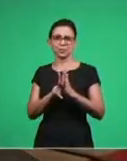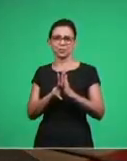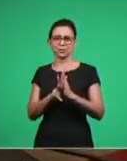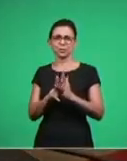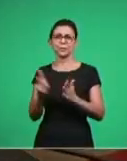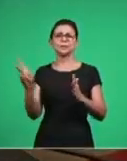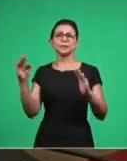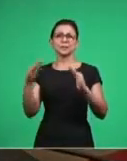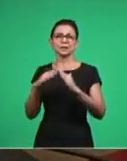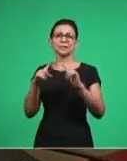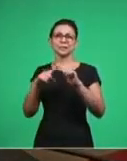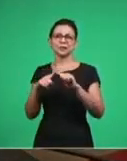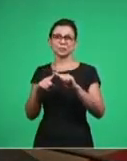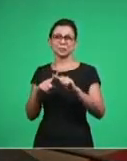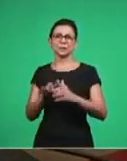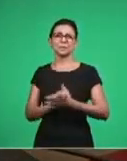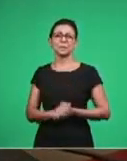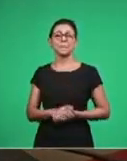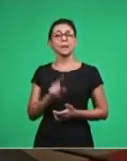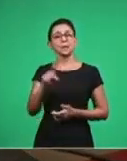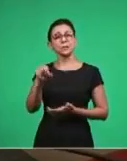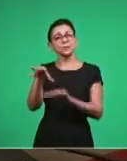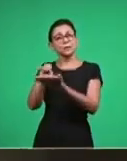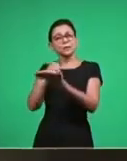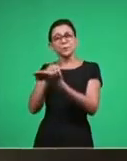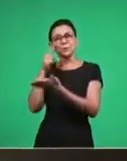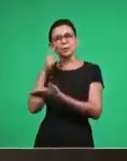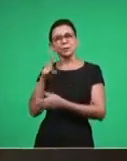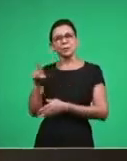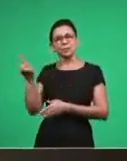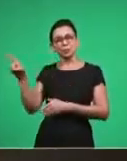on Facebook and Instagram.